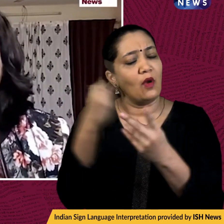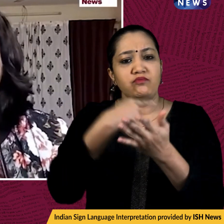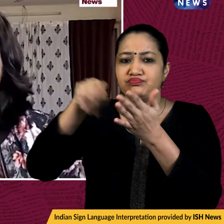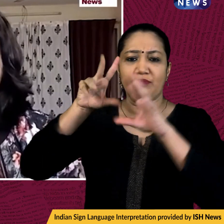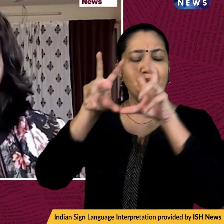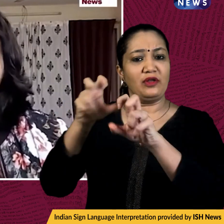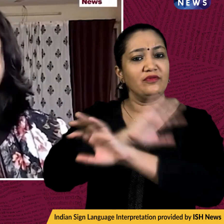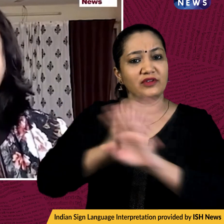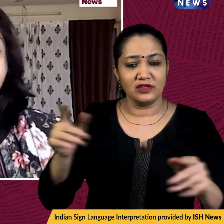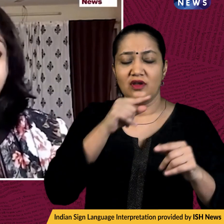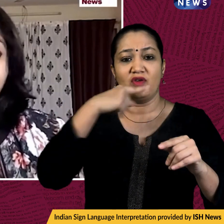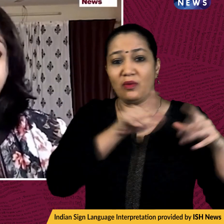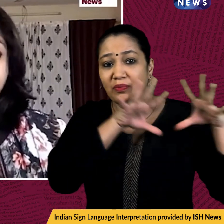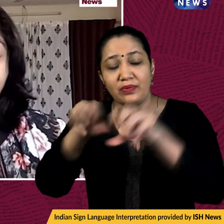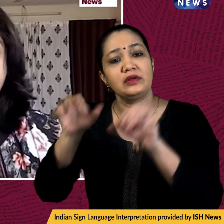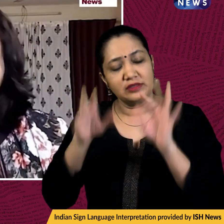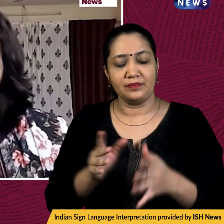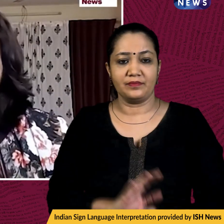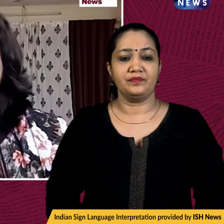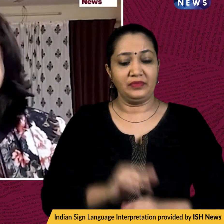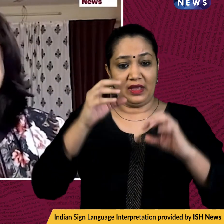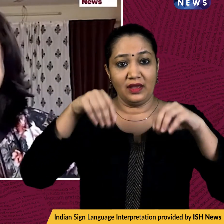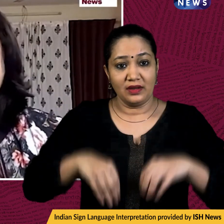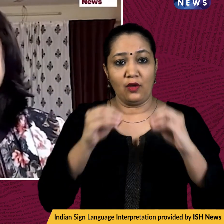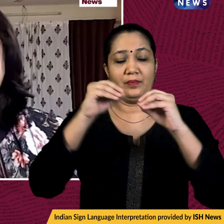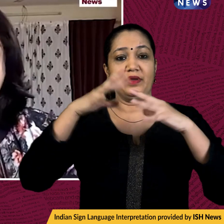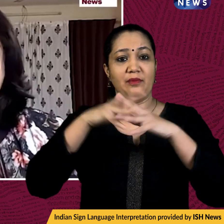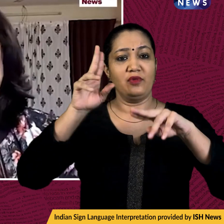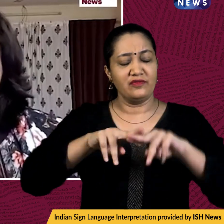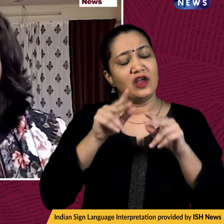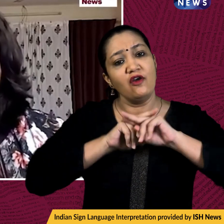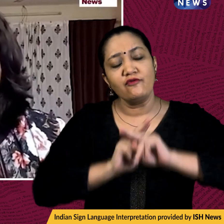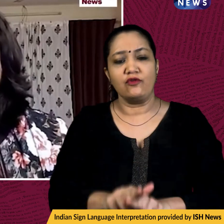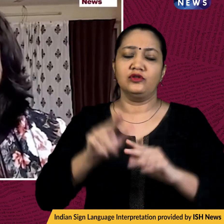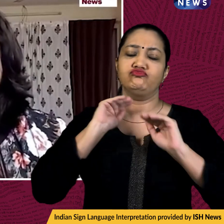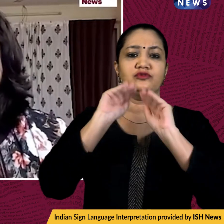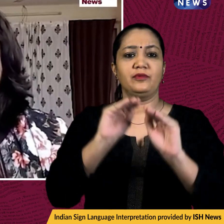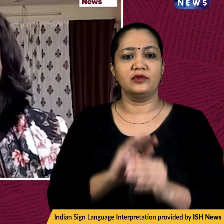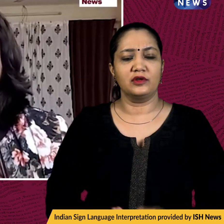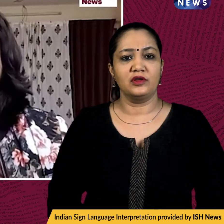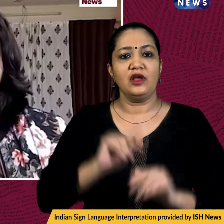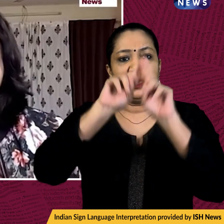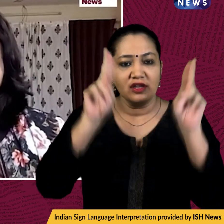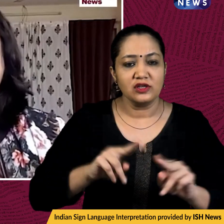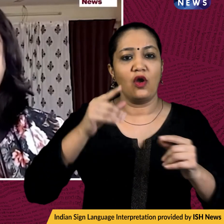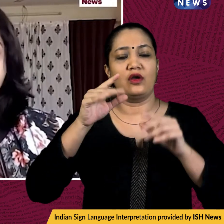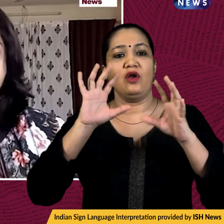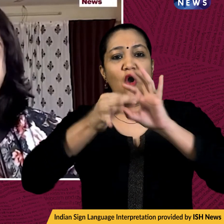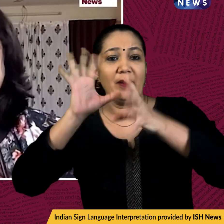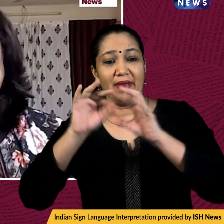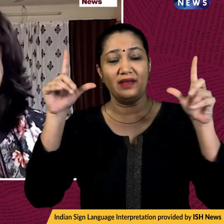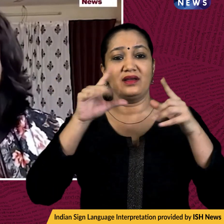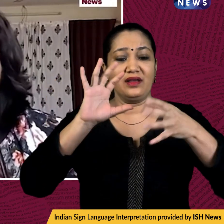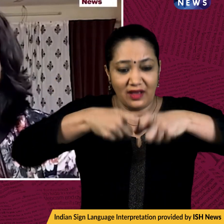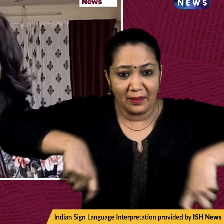Belarus following Russia's invasion of Ukraine. Now, the BWF has said that it fully supported International